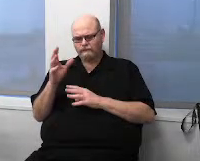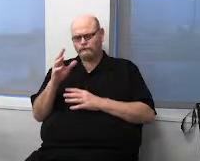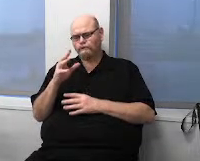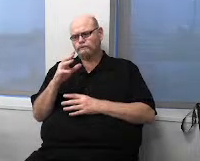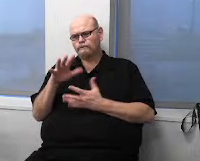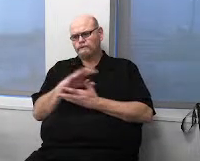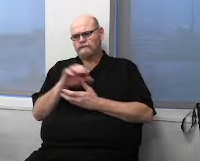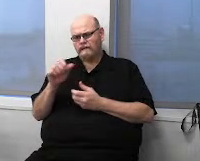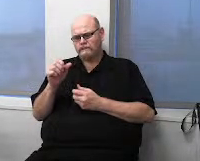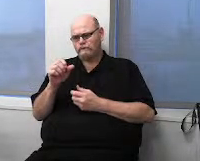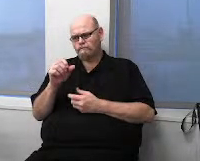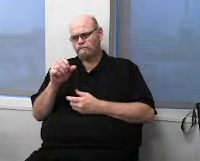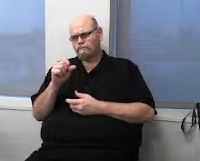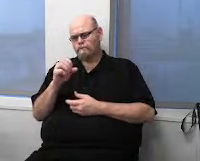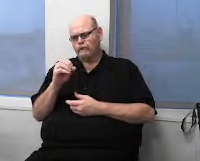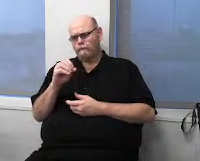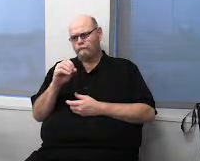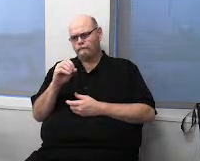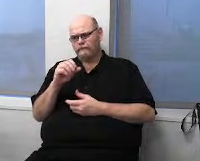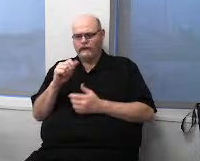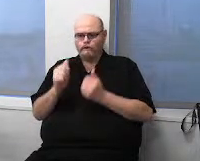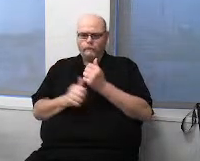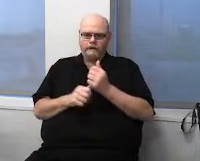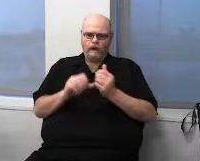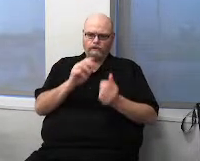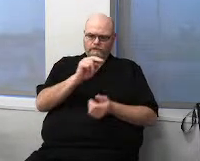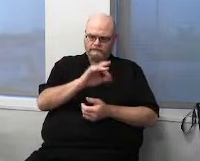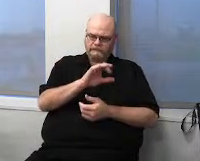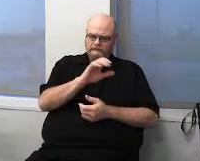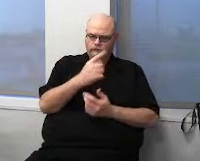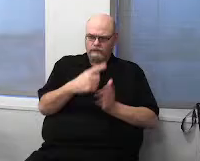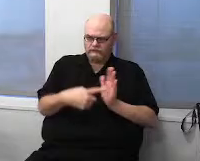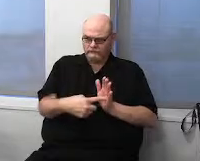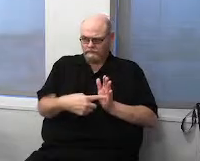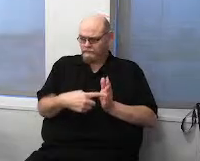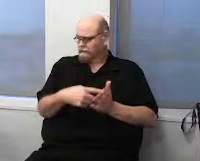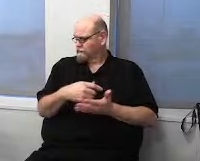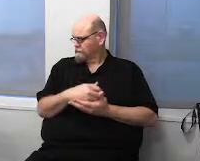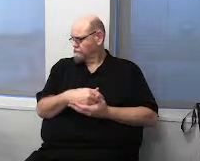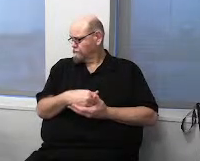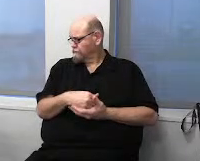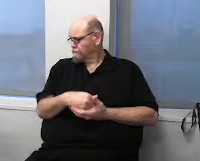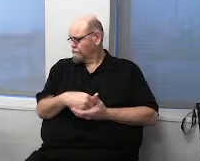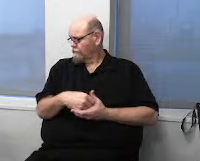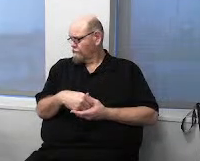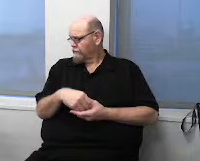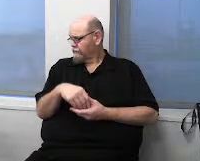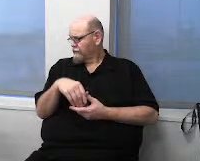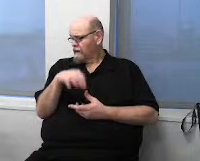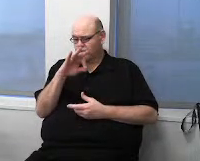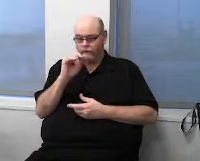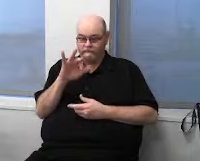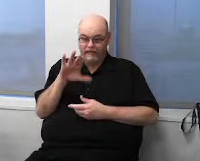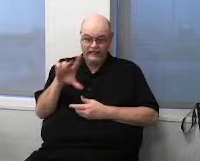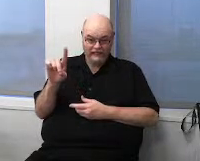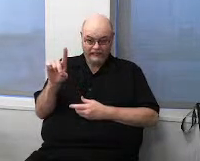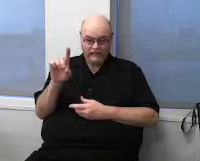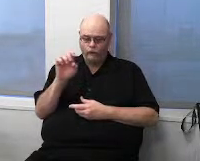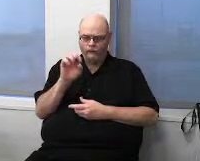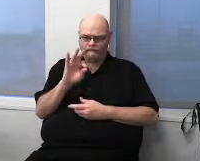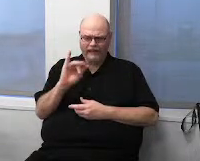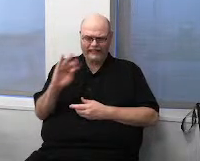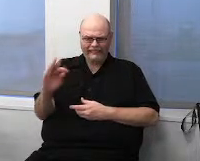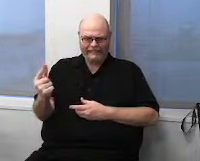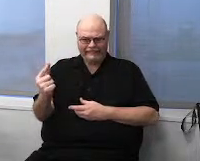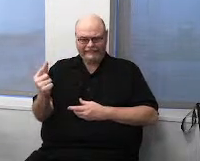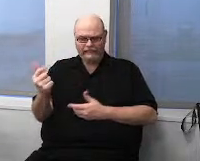disaster. So there could be a component of both, as an example. Okay, I think you said failing, but not failed,